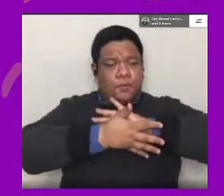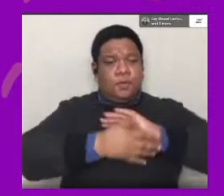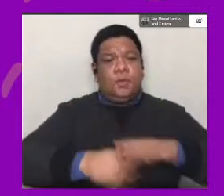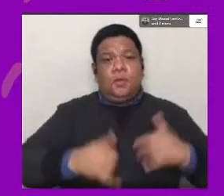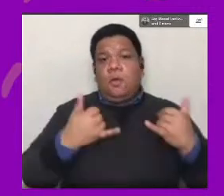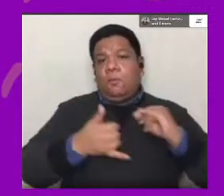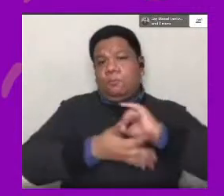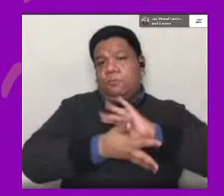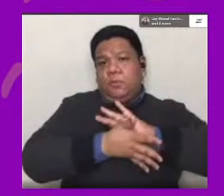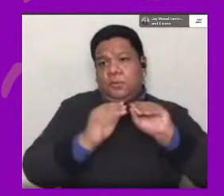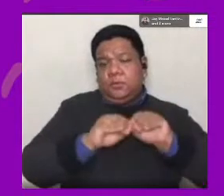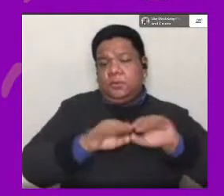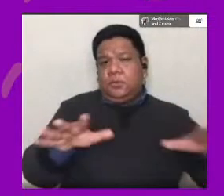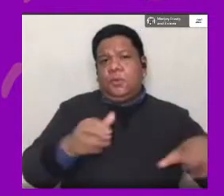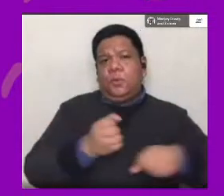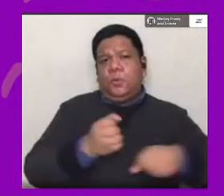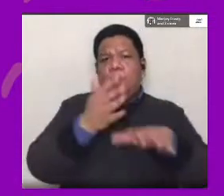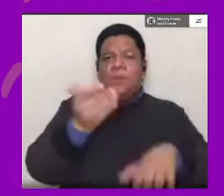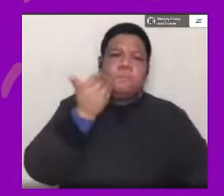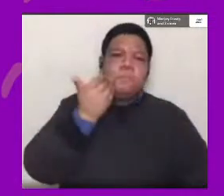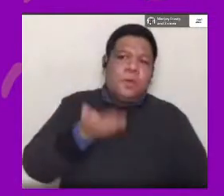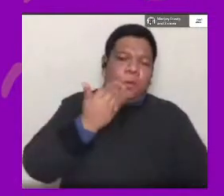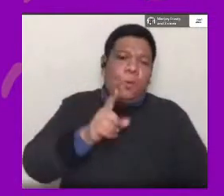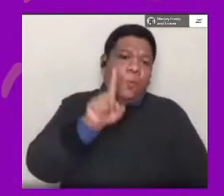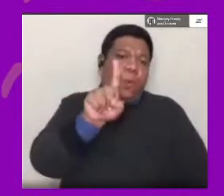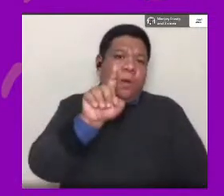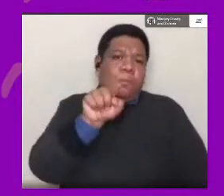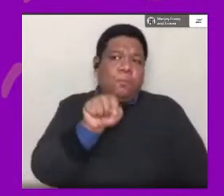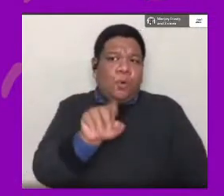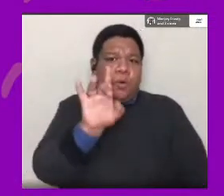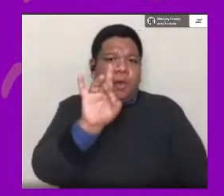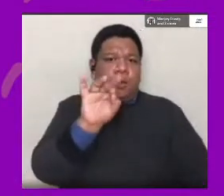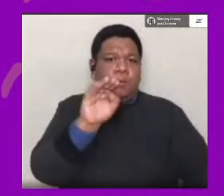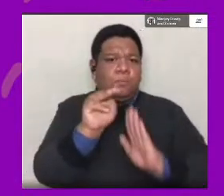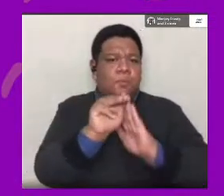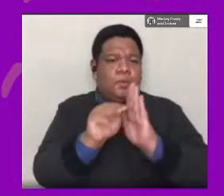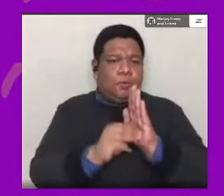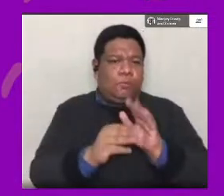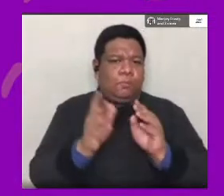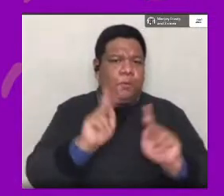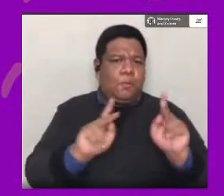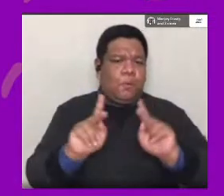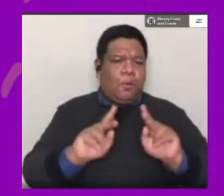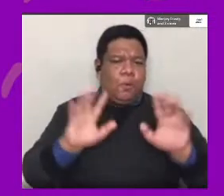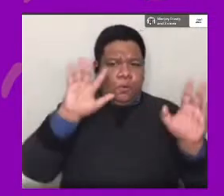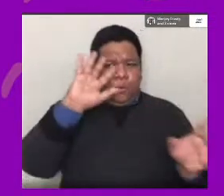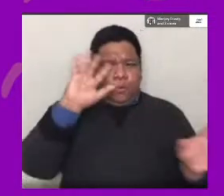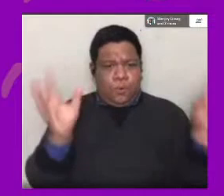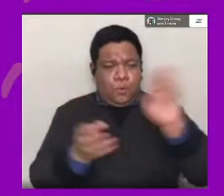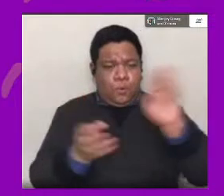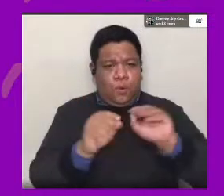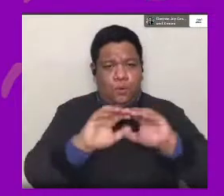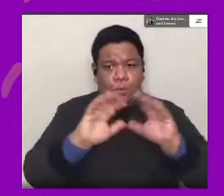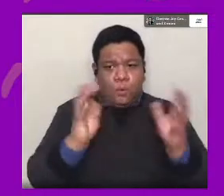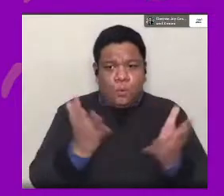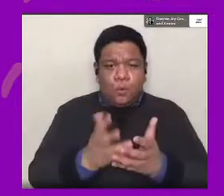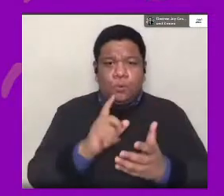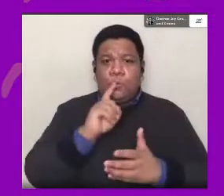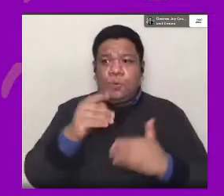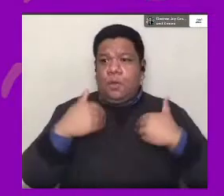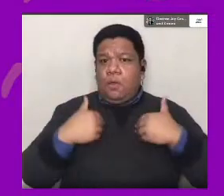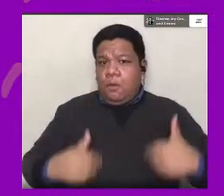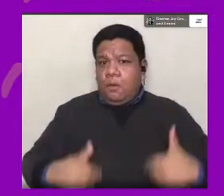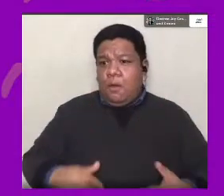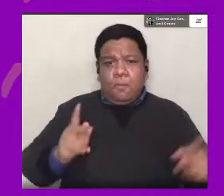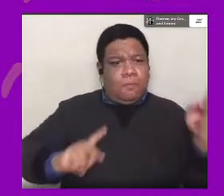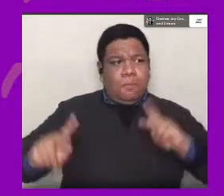the deaths of 1.8 million people globally and disrupted the health and economic well-being of billions more around the